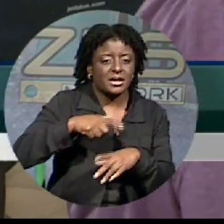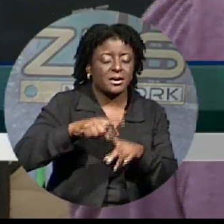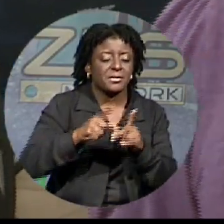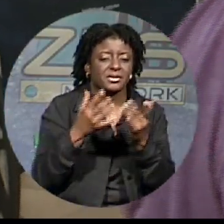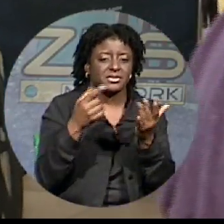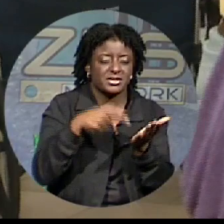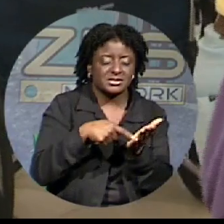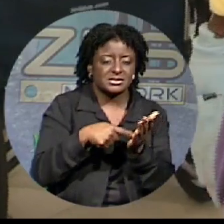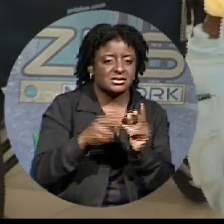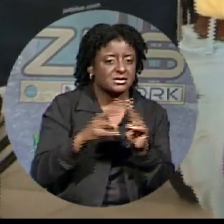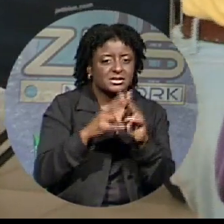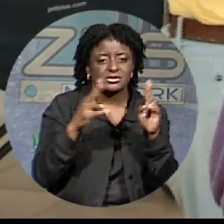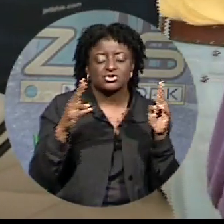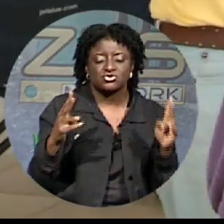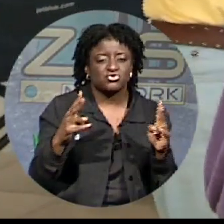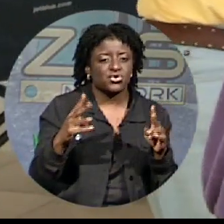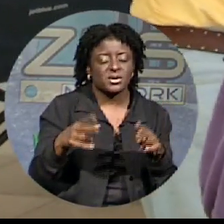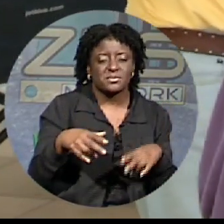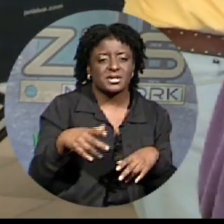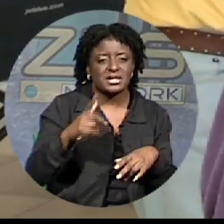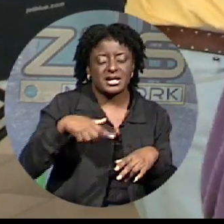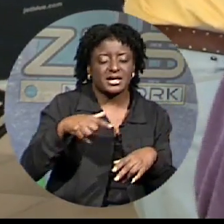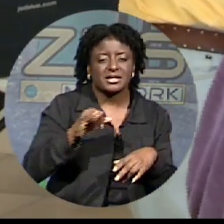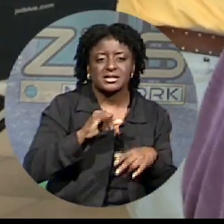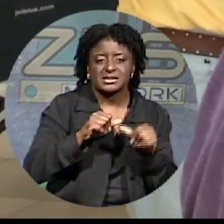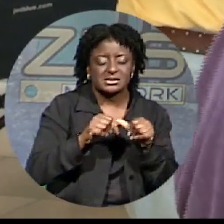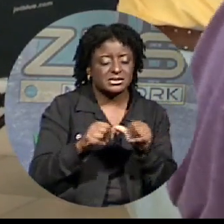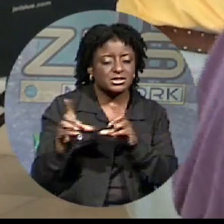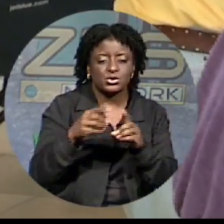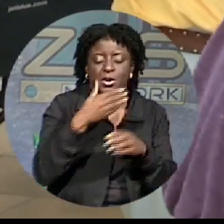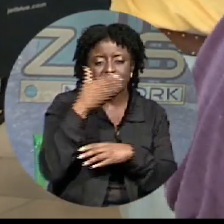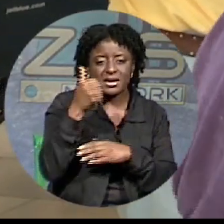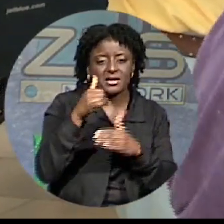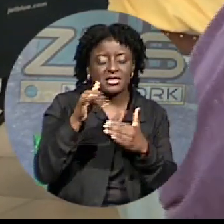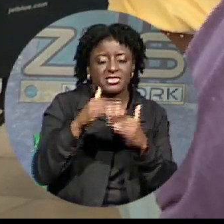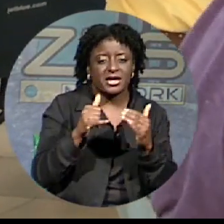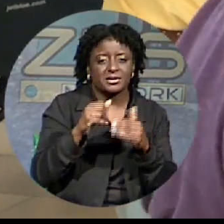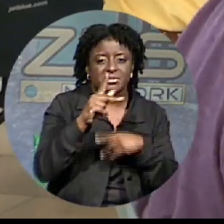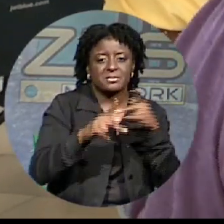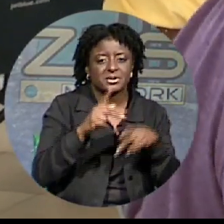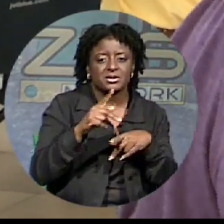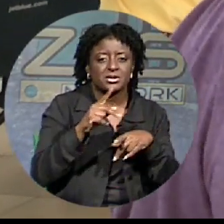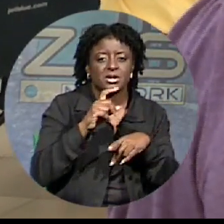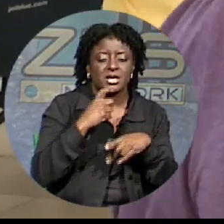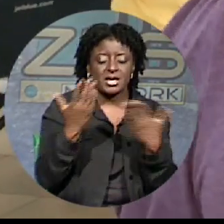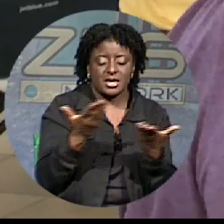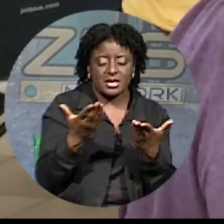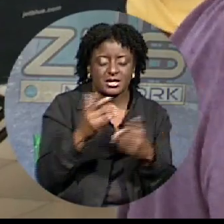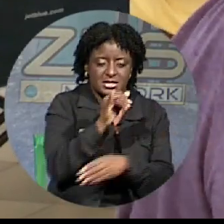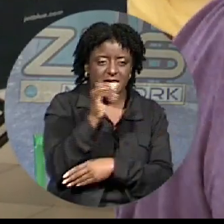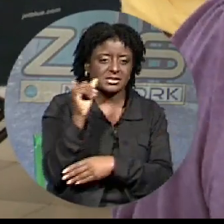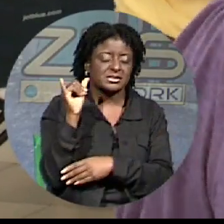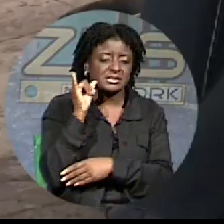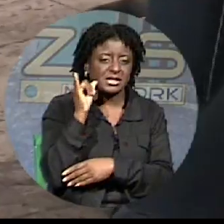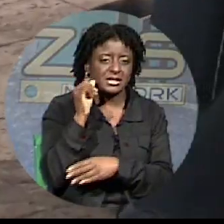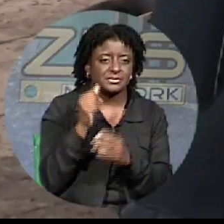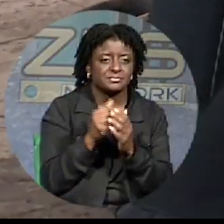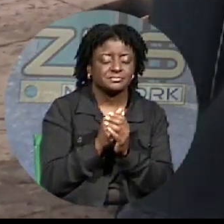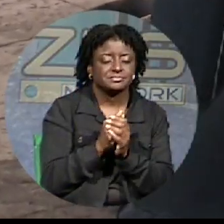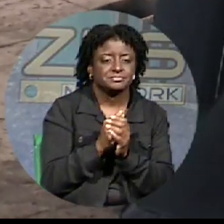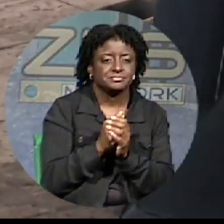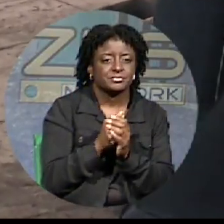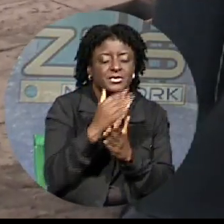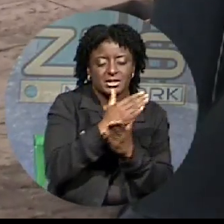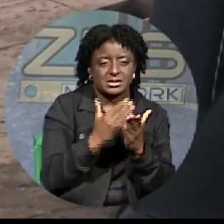late. But I still doing better than those that who were here from yesterday and didn't get to travel till this morning, or some still here.